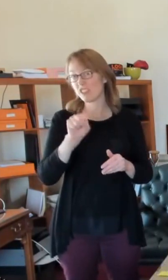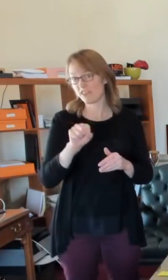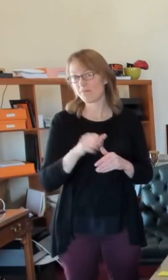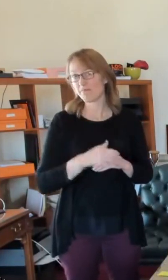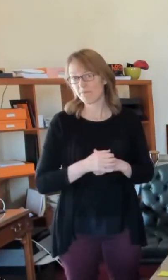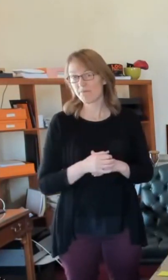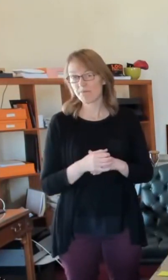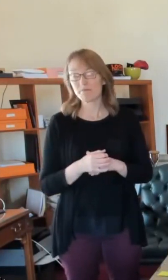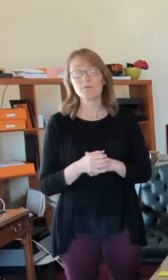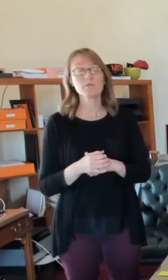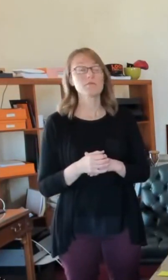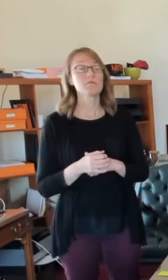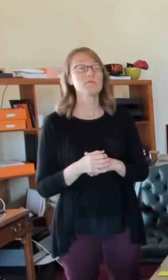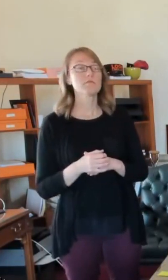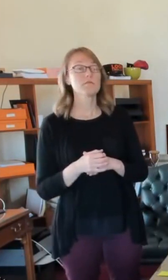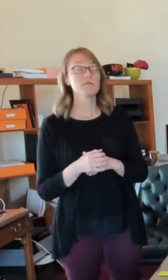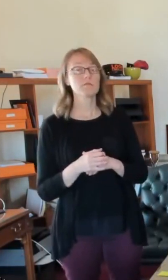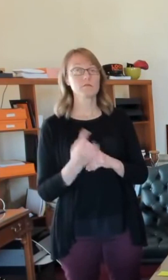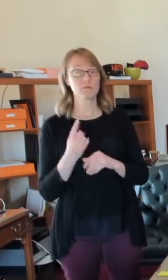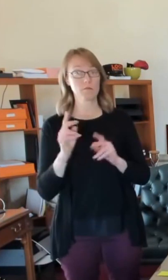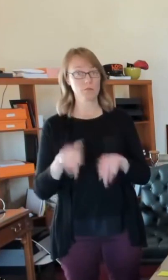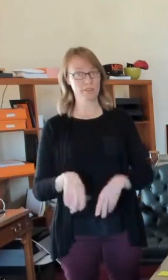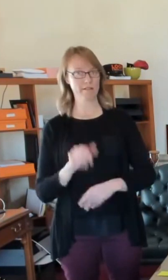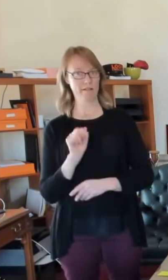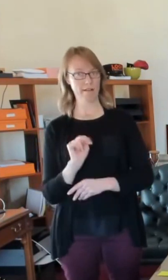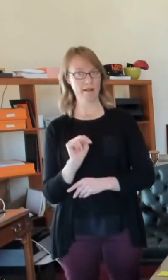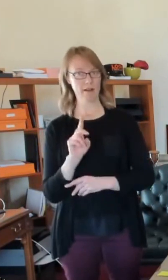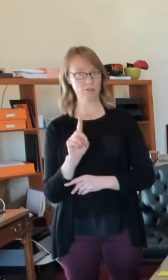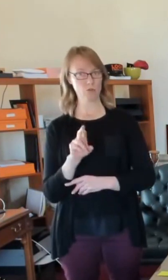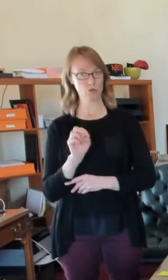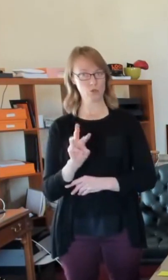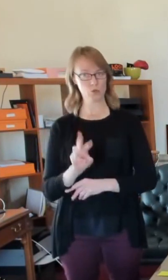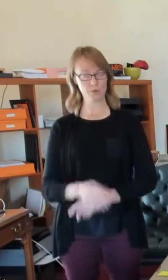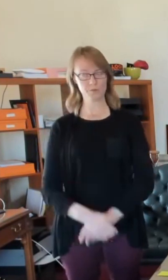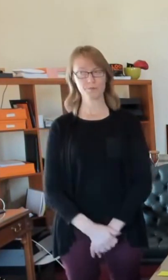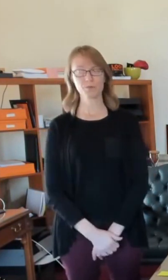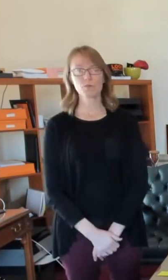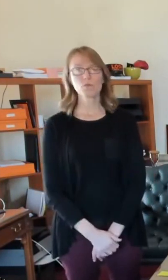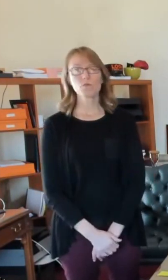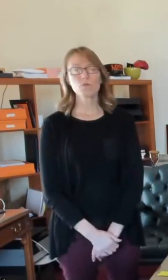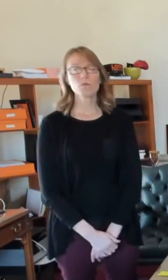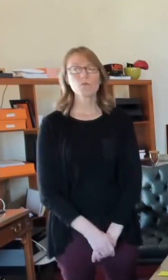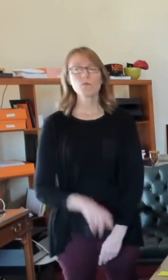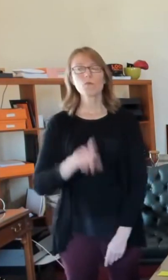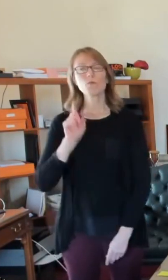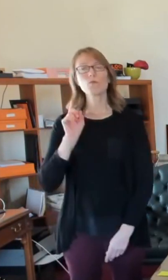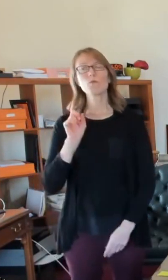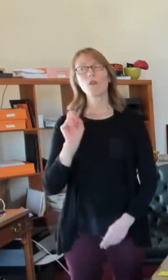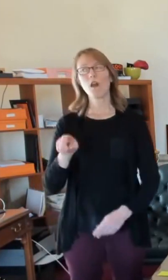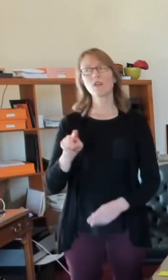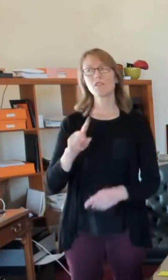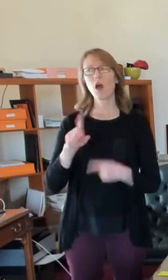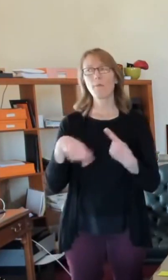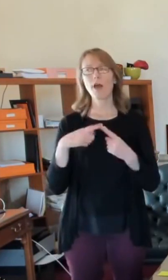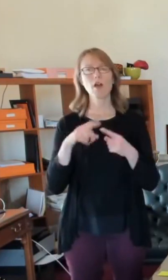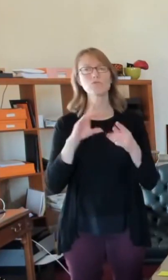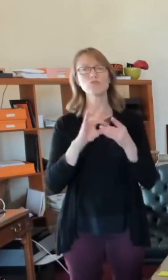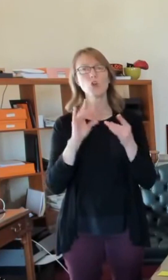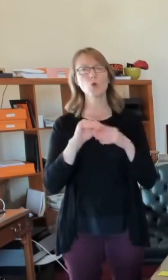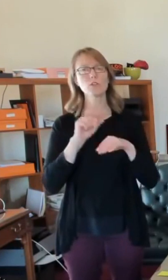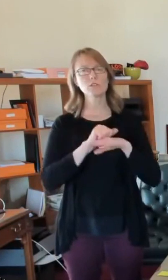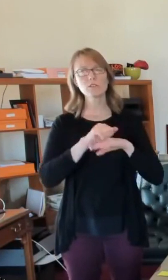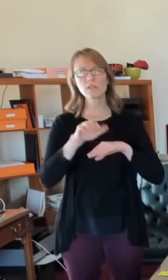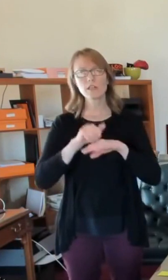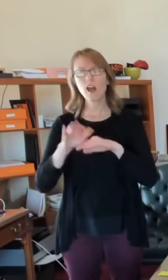that. Andrew's question, Mayor, has to do with our notification system. How are people getting their